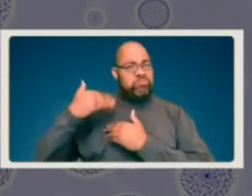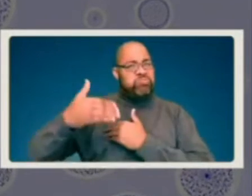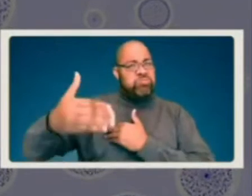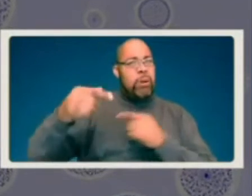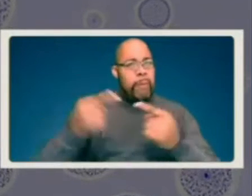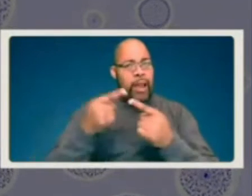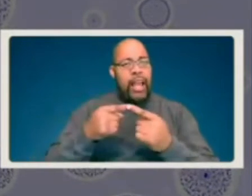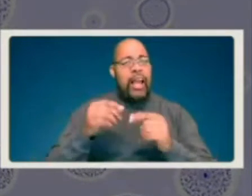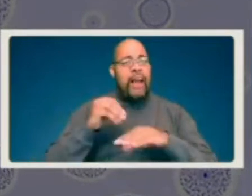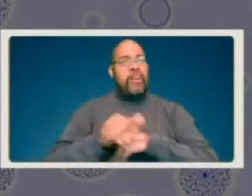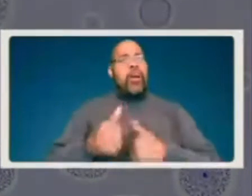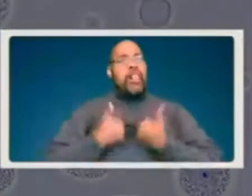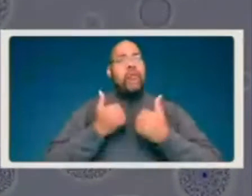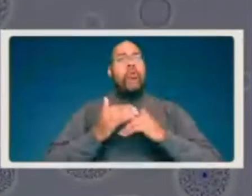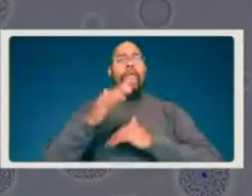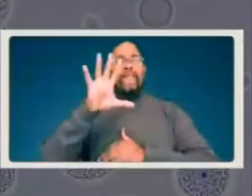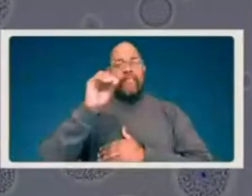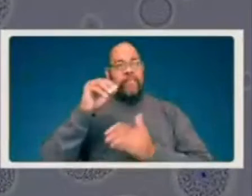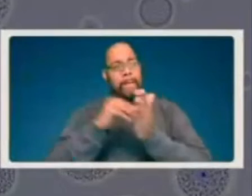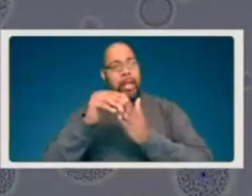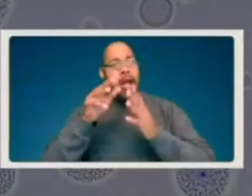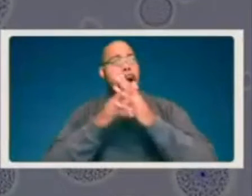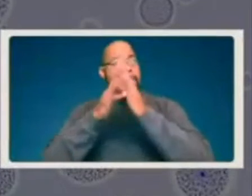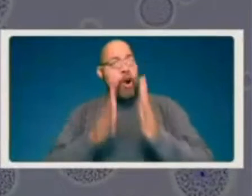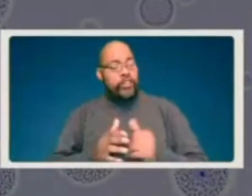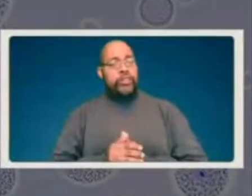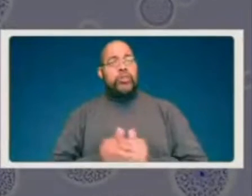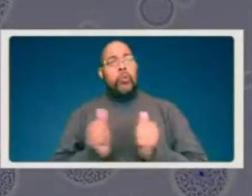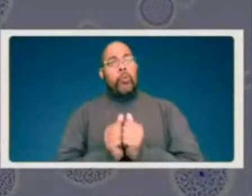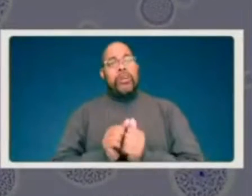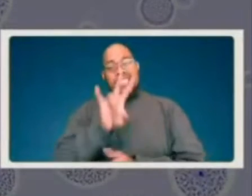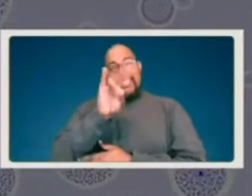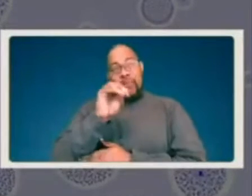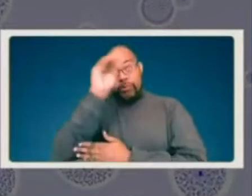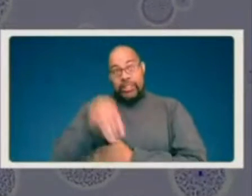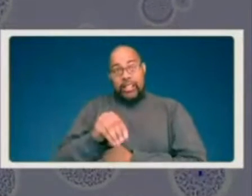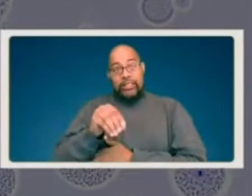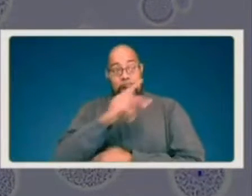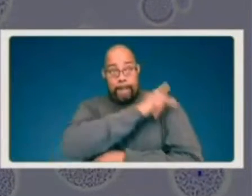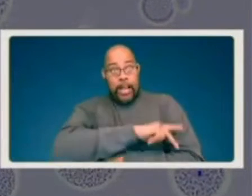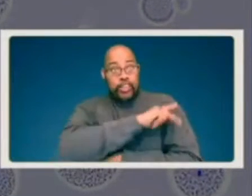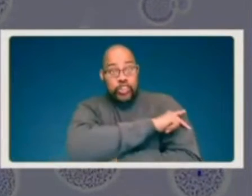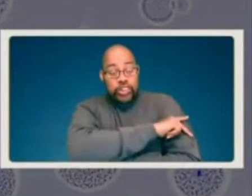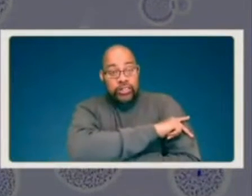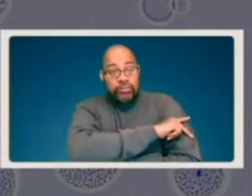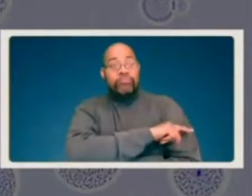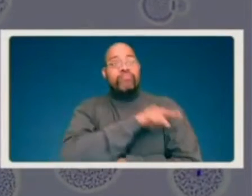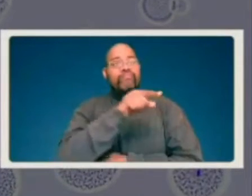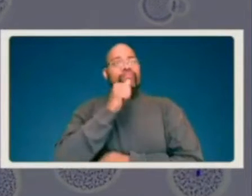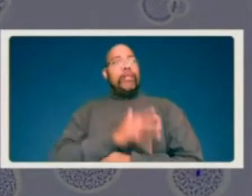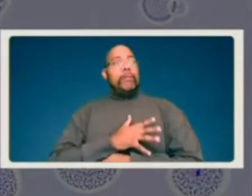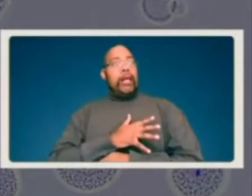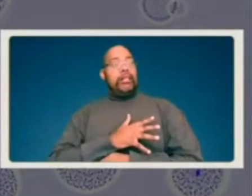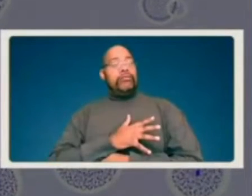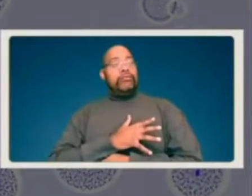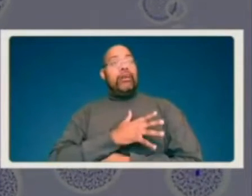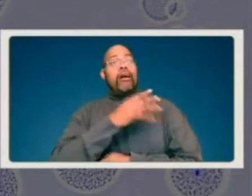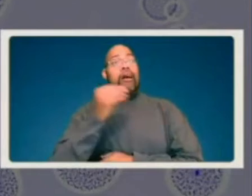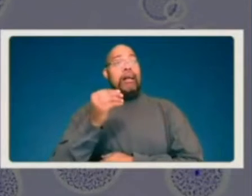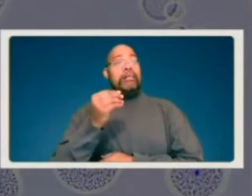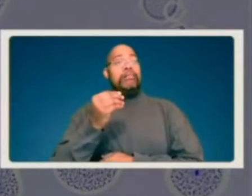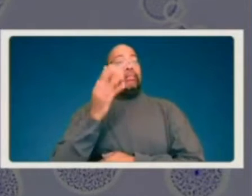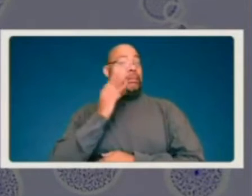Chronic pain affects the lives of over 50 million Americans, with 70% of patients being